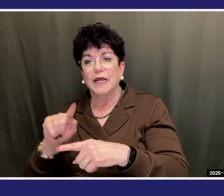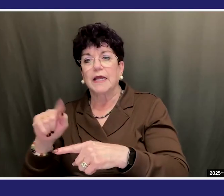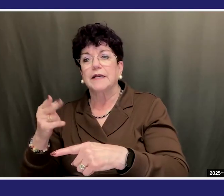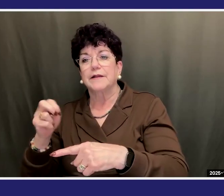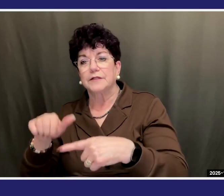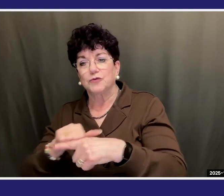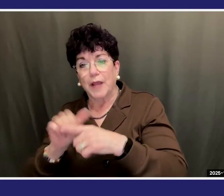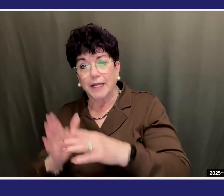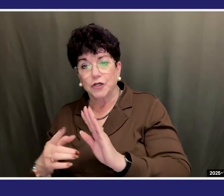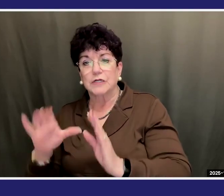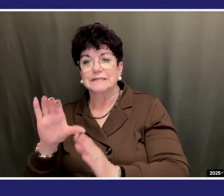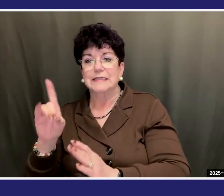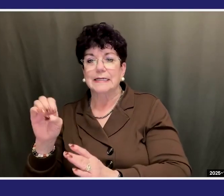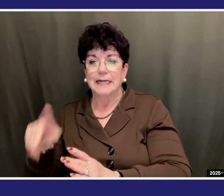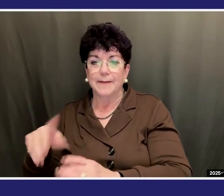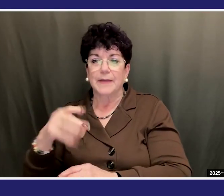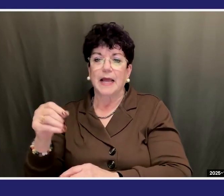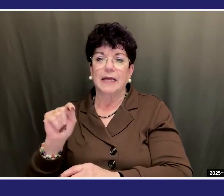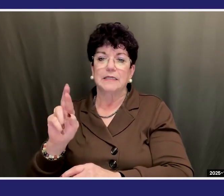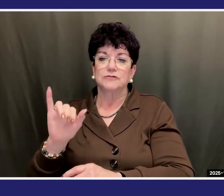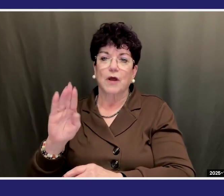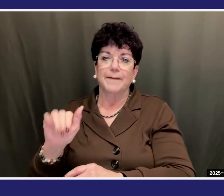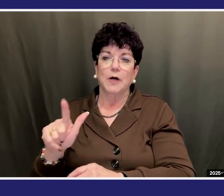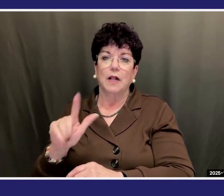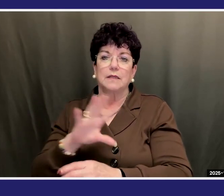engagement. Next slide, please.